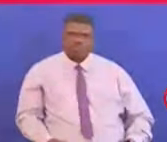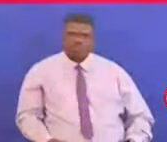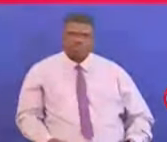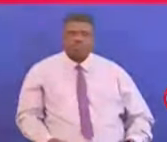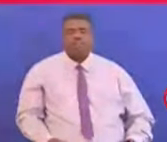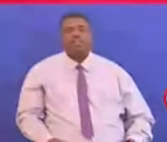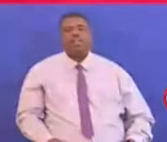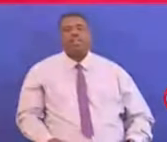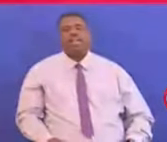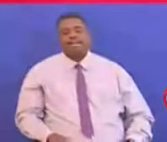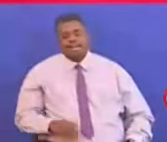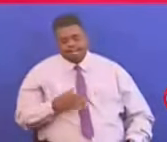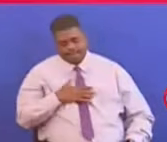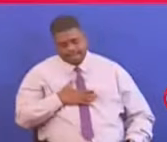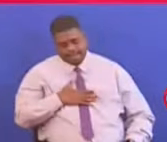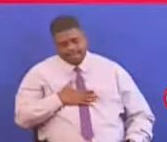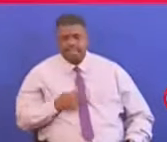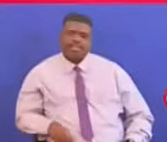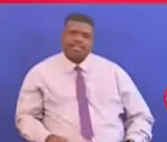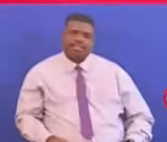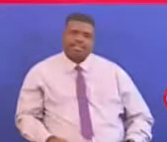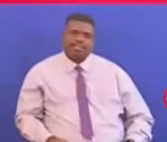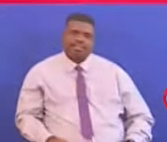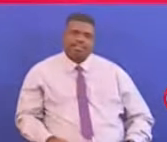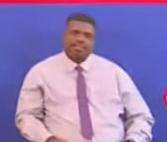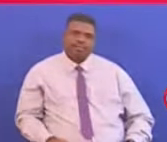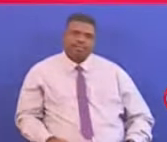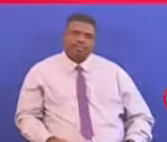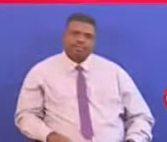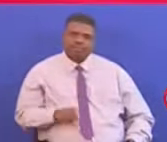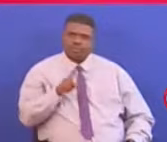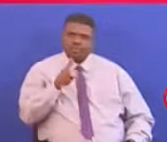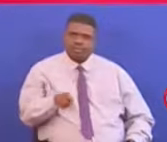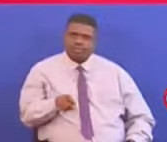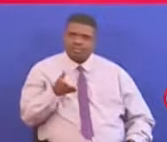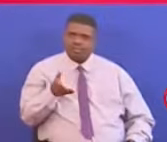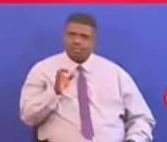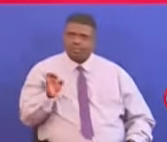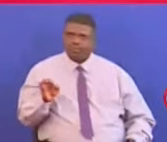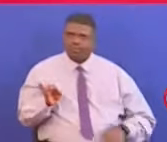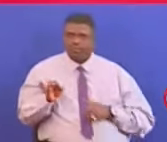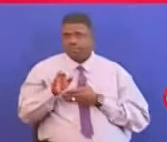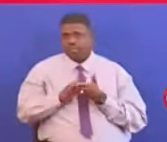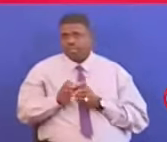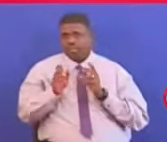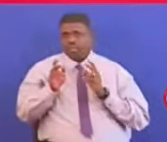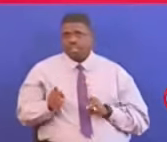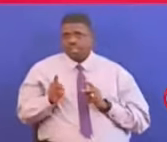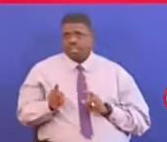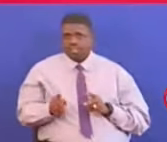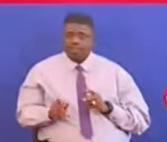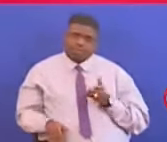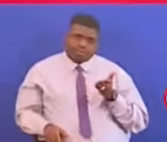Thank you so much for that interesting question. Basically, as a member of the